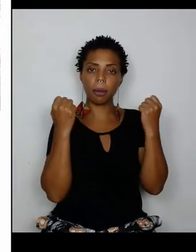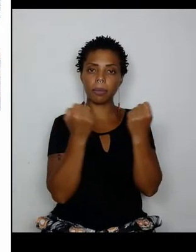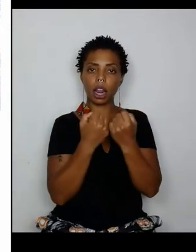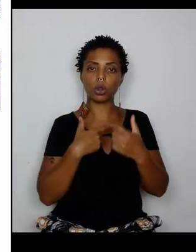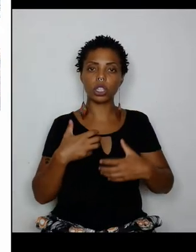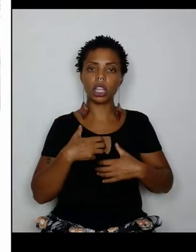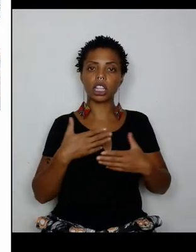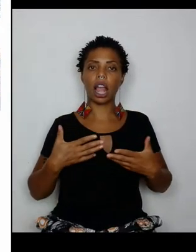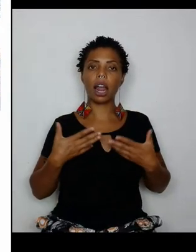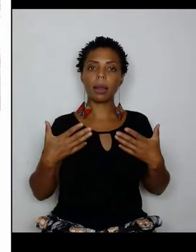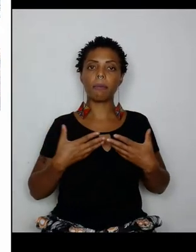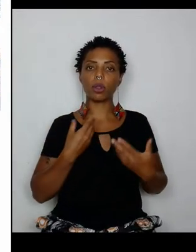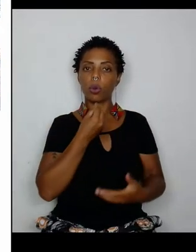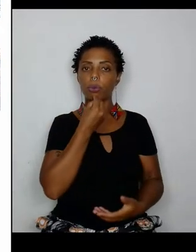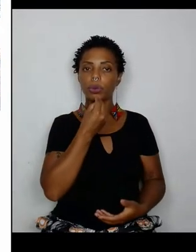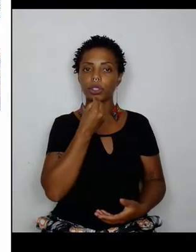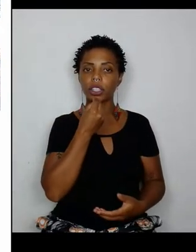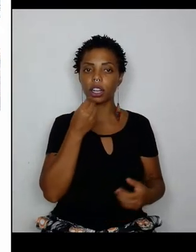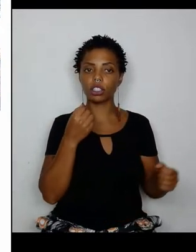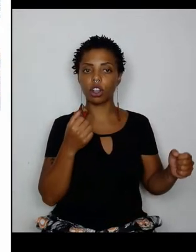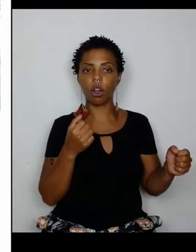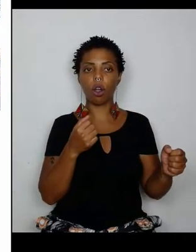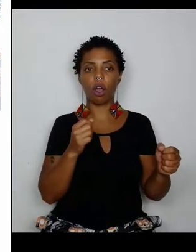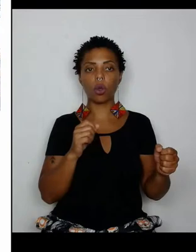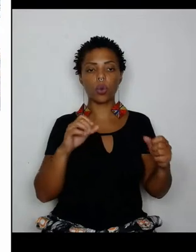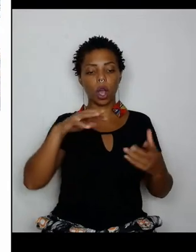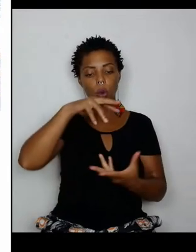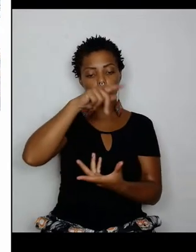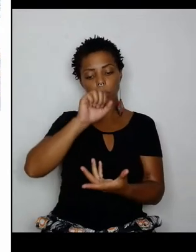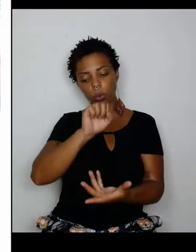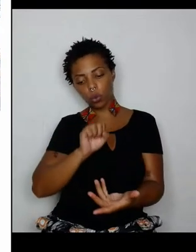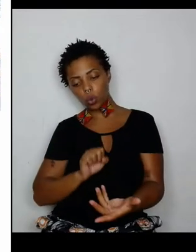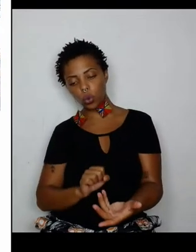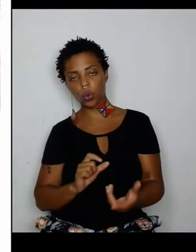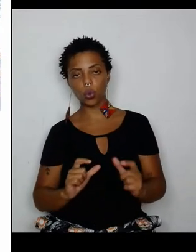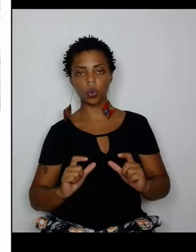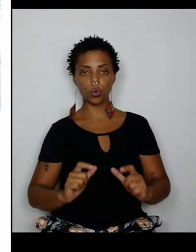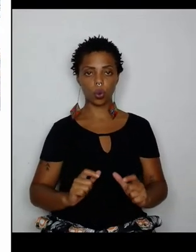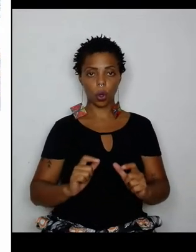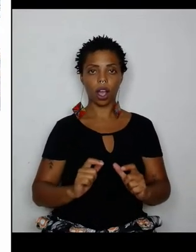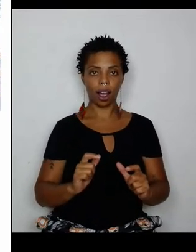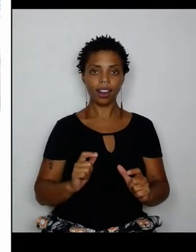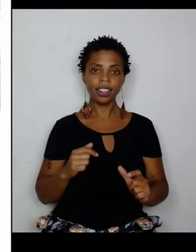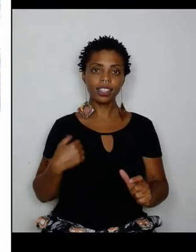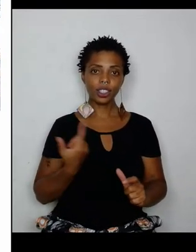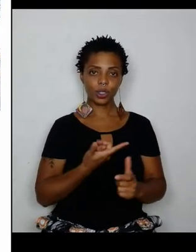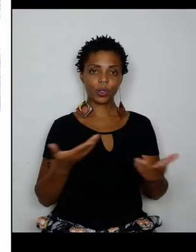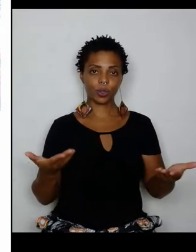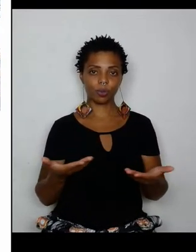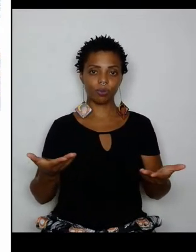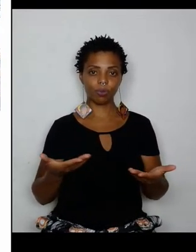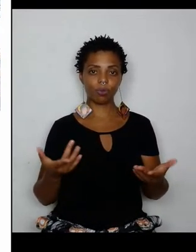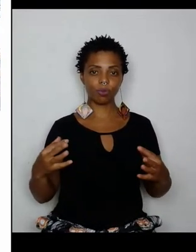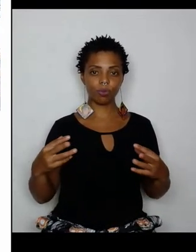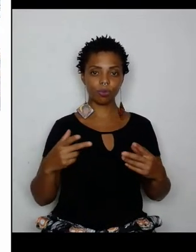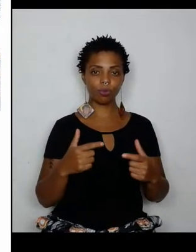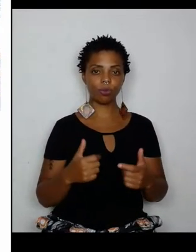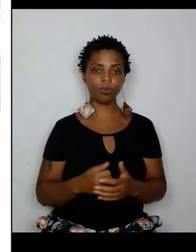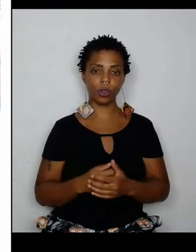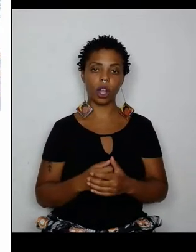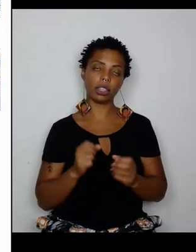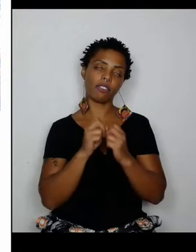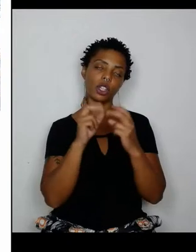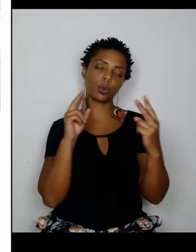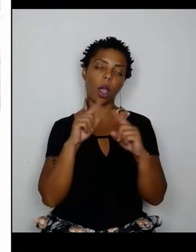to position him in the global south a place in which we are all for today connected if virtually gauguin's connections with latin